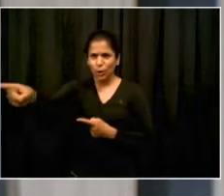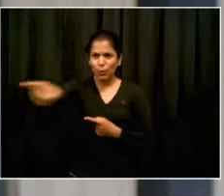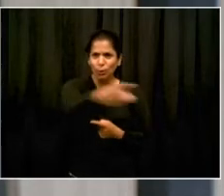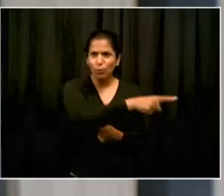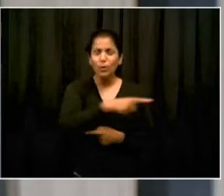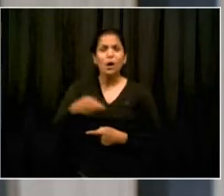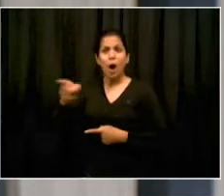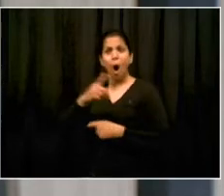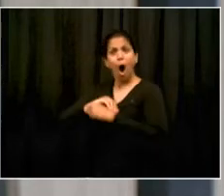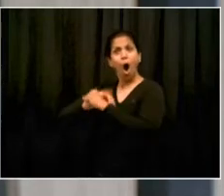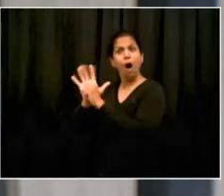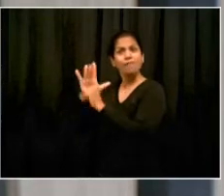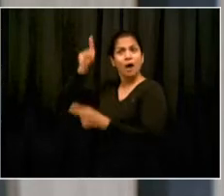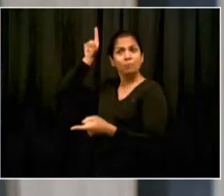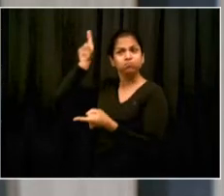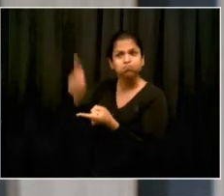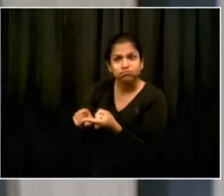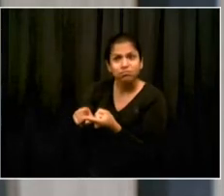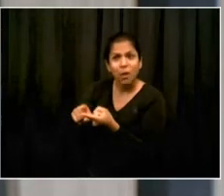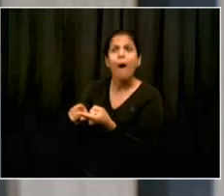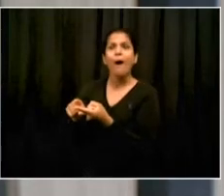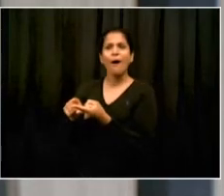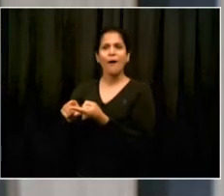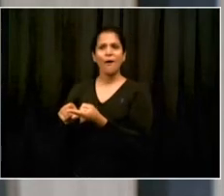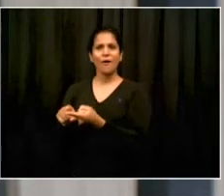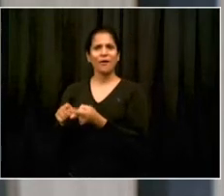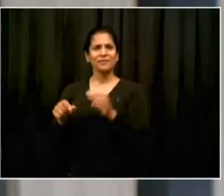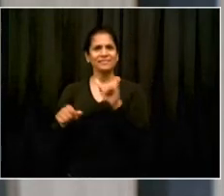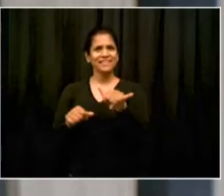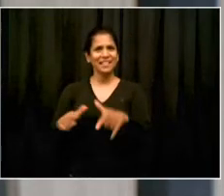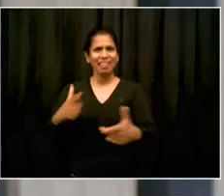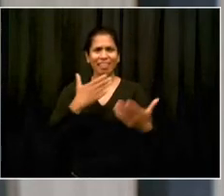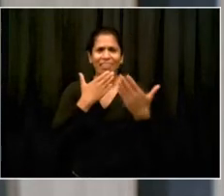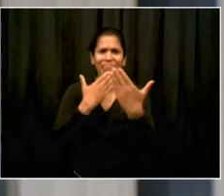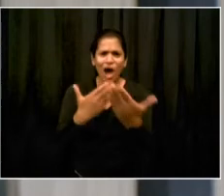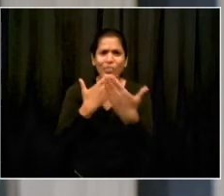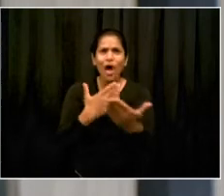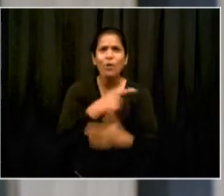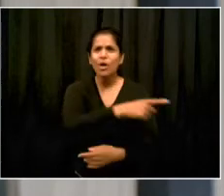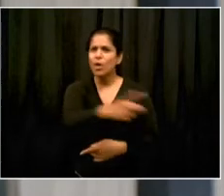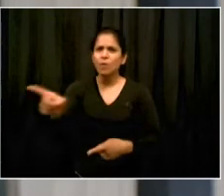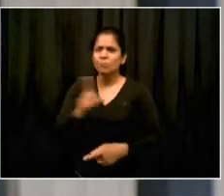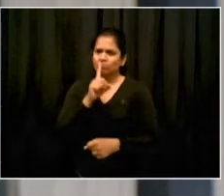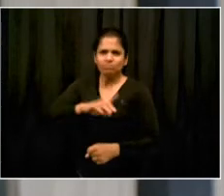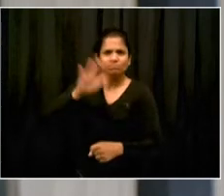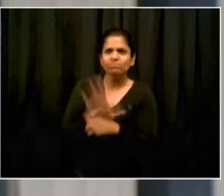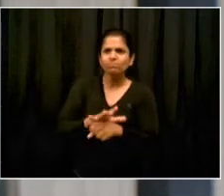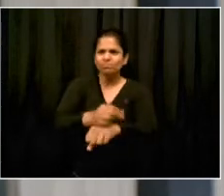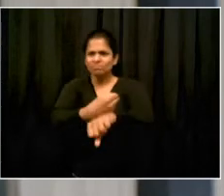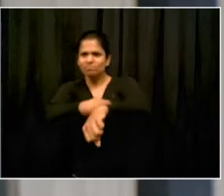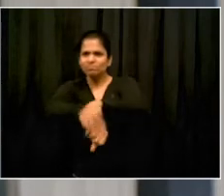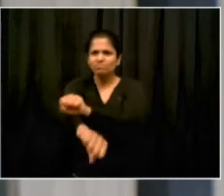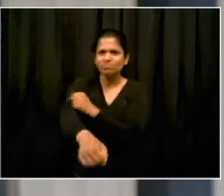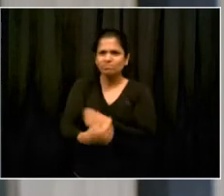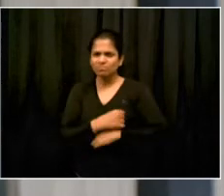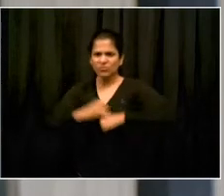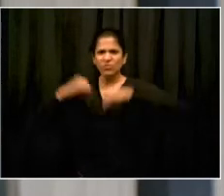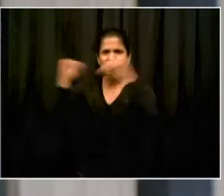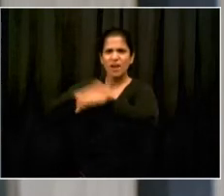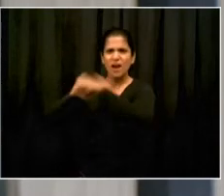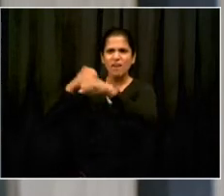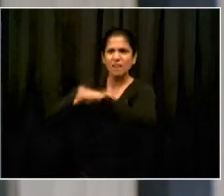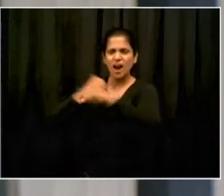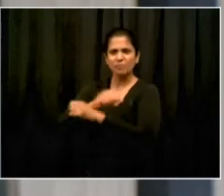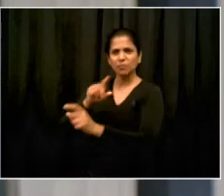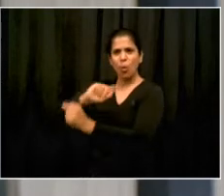their commitment to each other and this city during this time of crisis. They have shown remarkable perseverance, not only